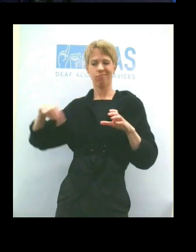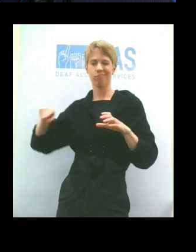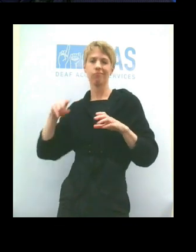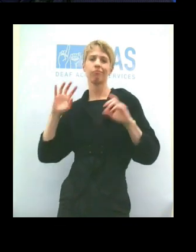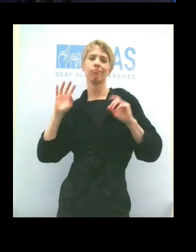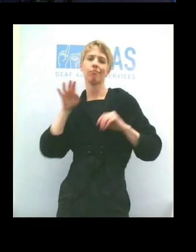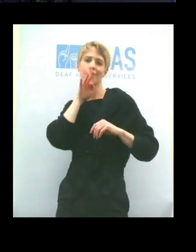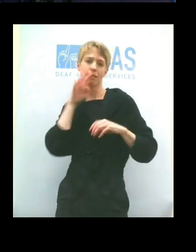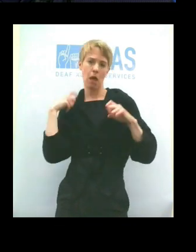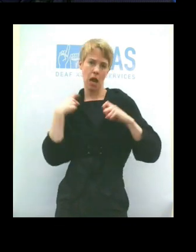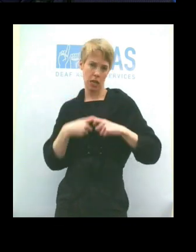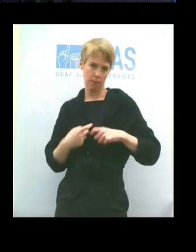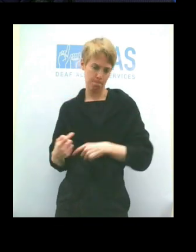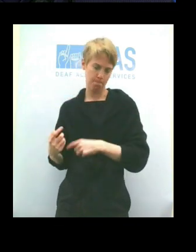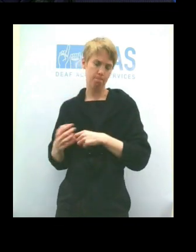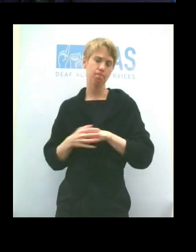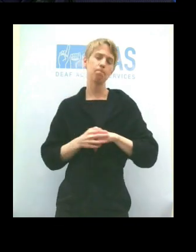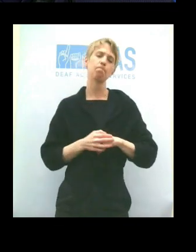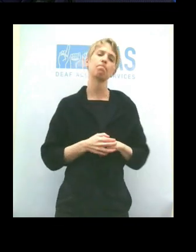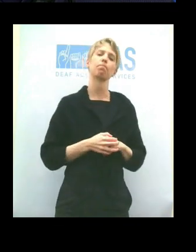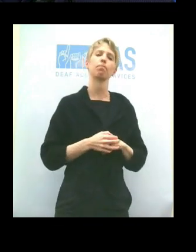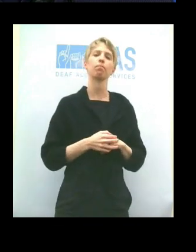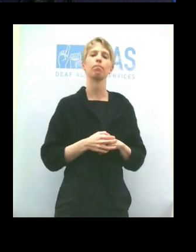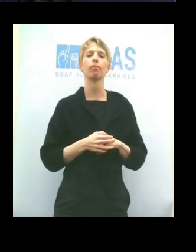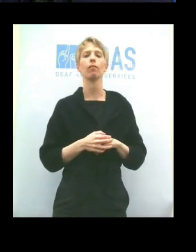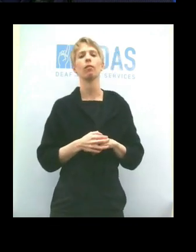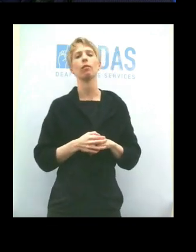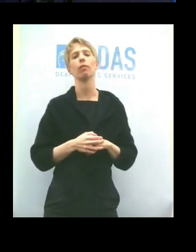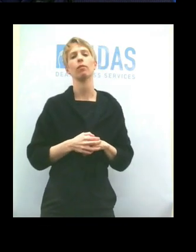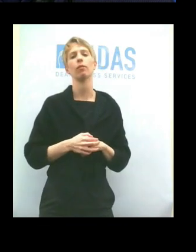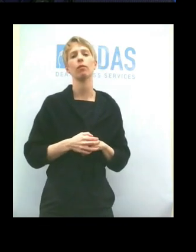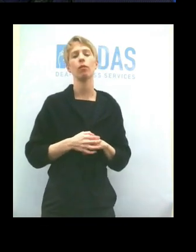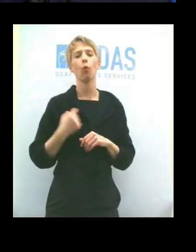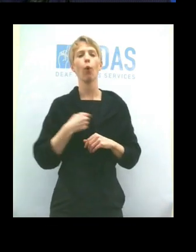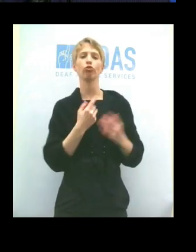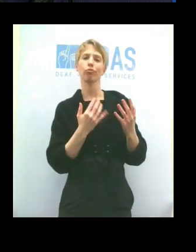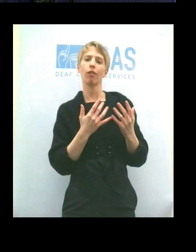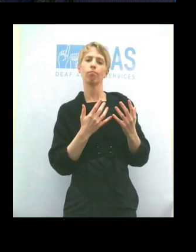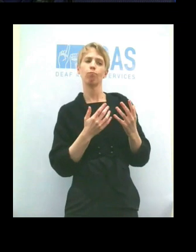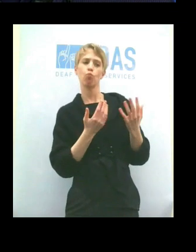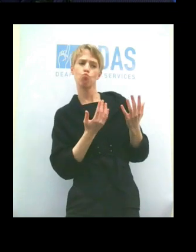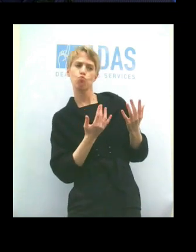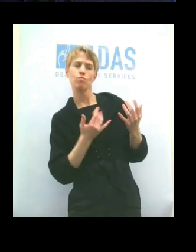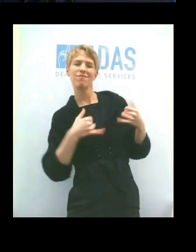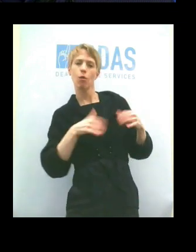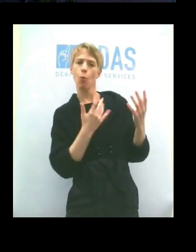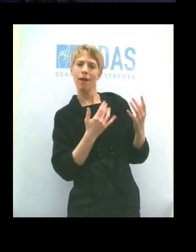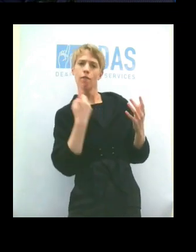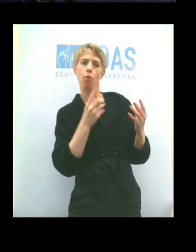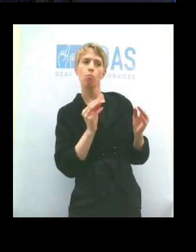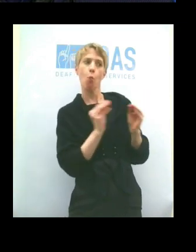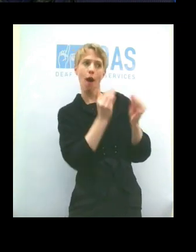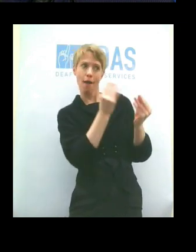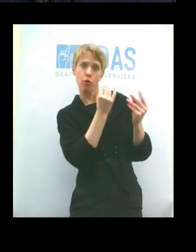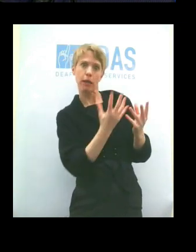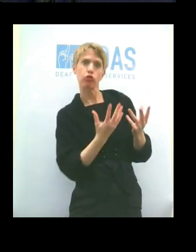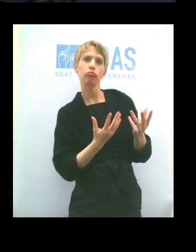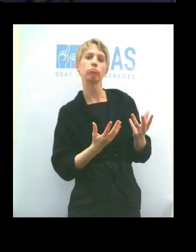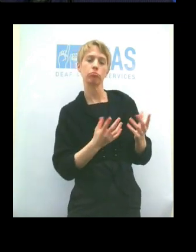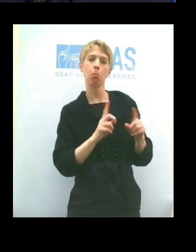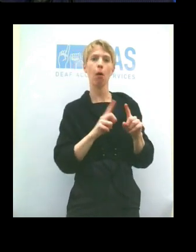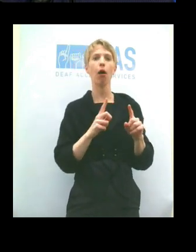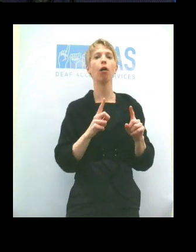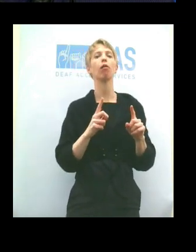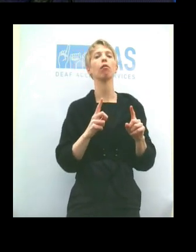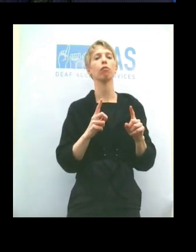this since day one. We've been responding, not just waiting for some things to happen. And the biggest thing we've been able to do lately is increase testing.